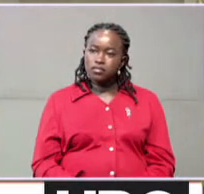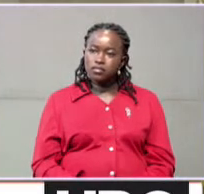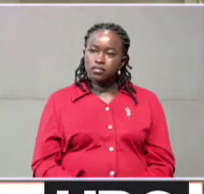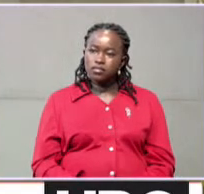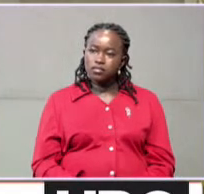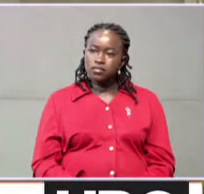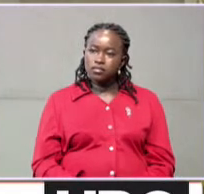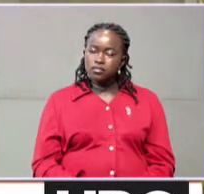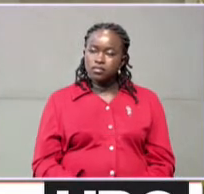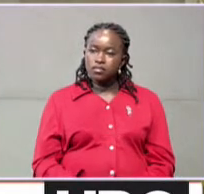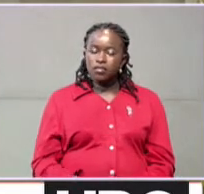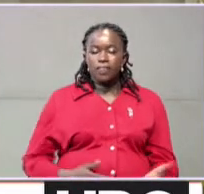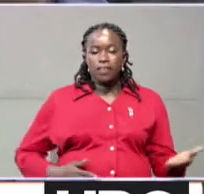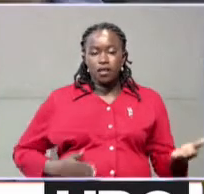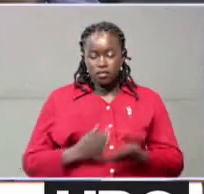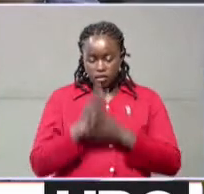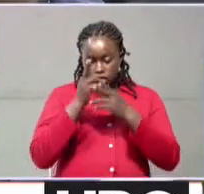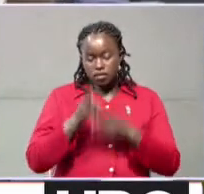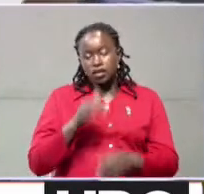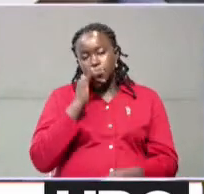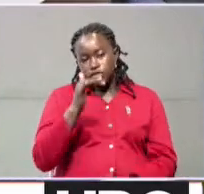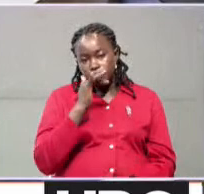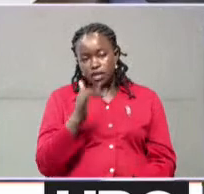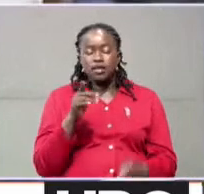retirement will speak and colleagues